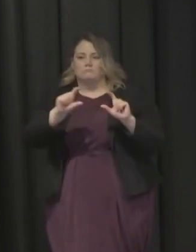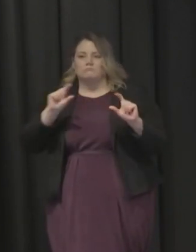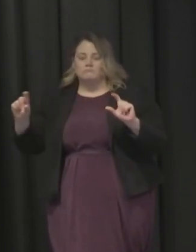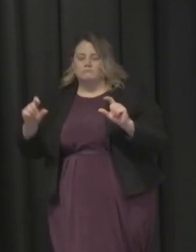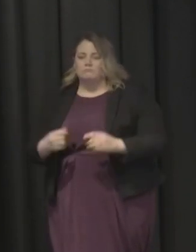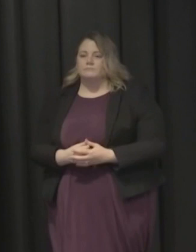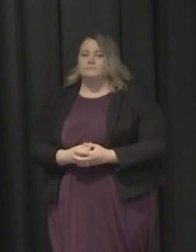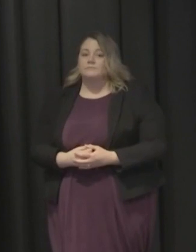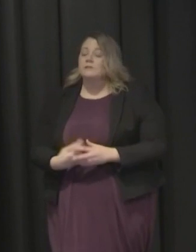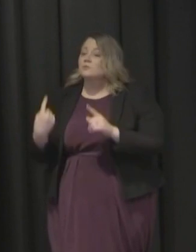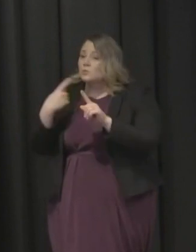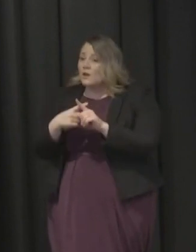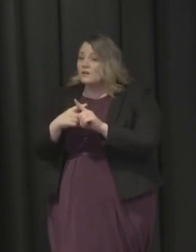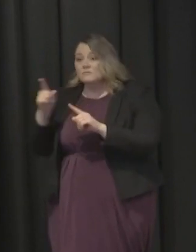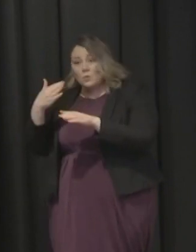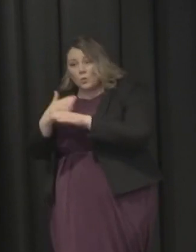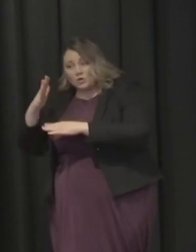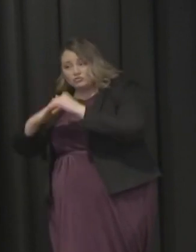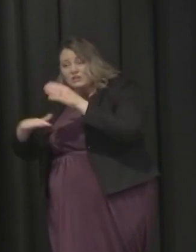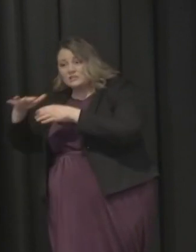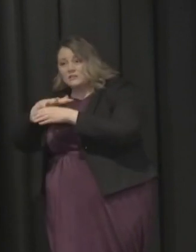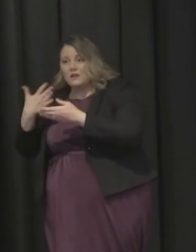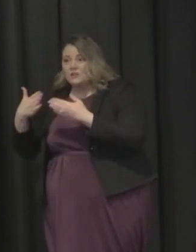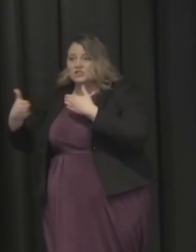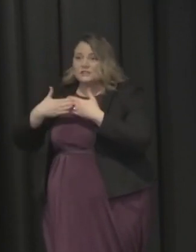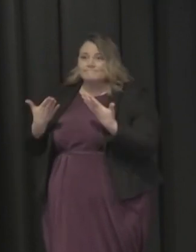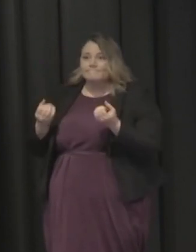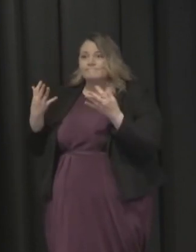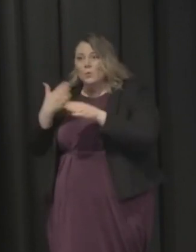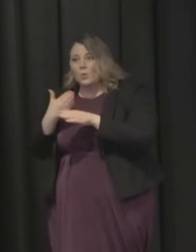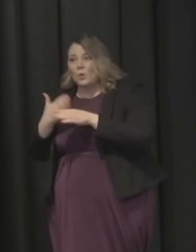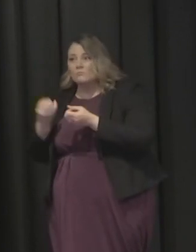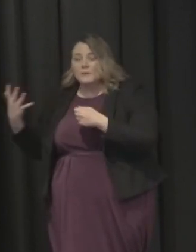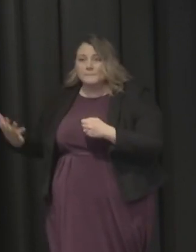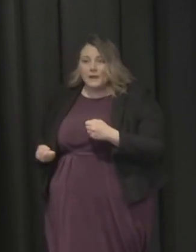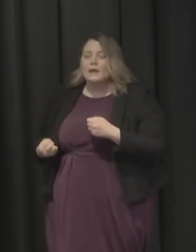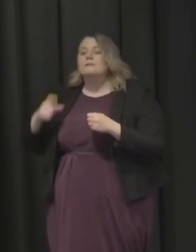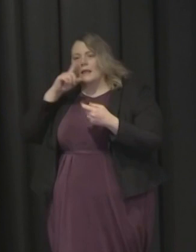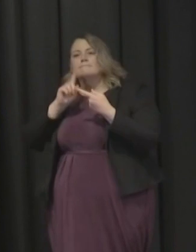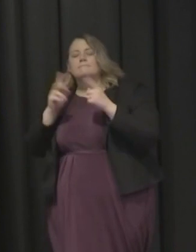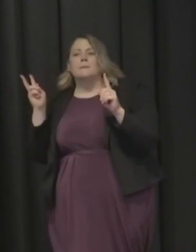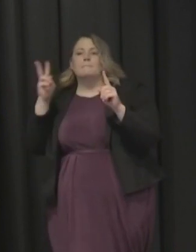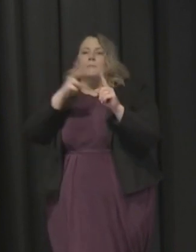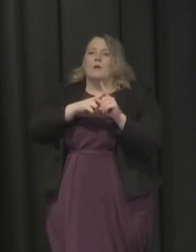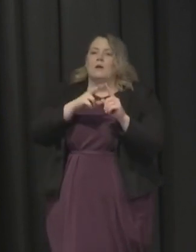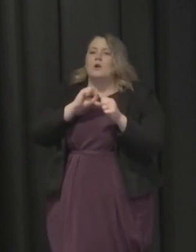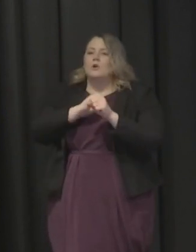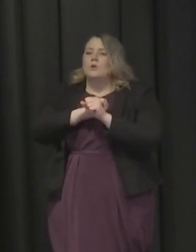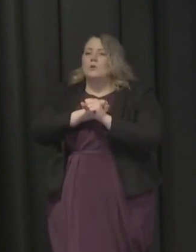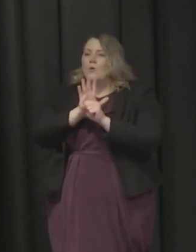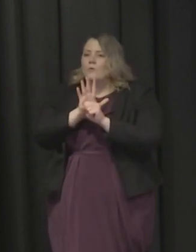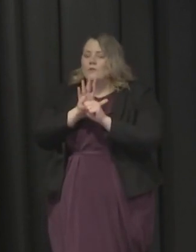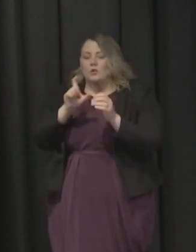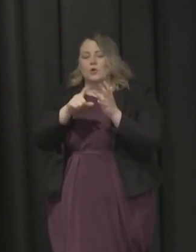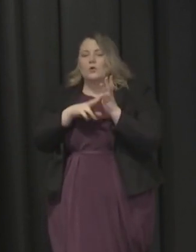programs. But I want to stress this point, and it really is a point of great disappointment to the state government. We're